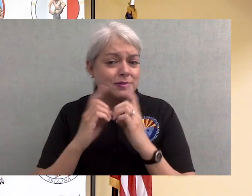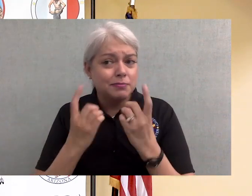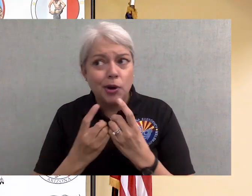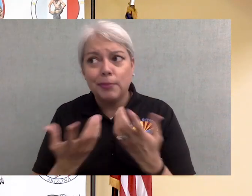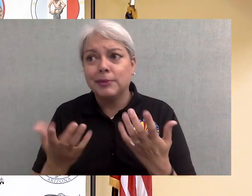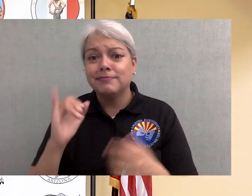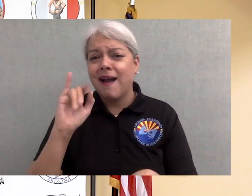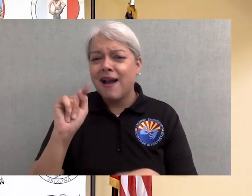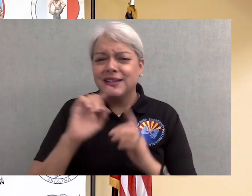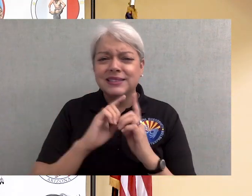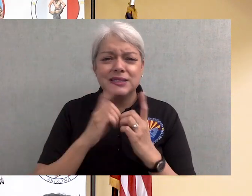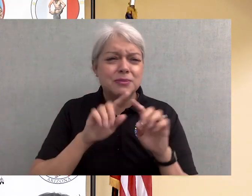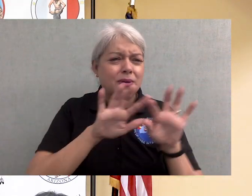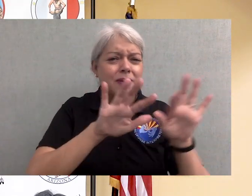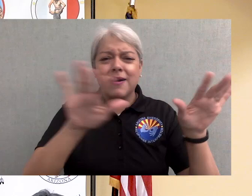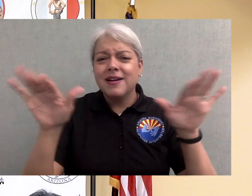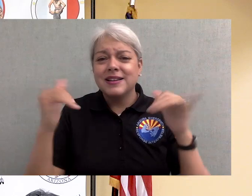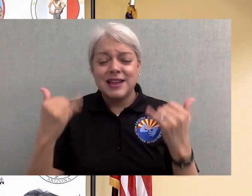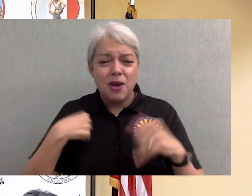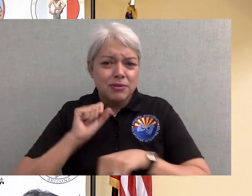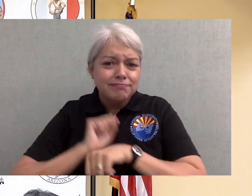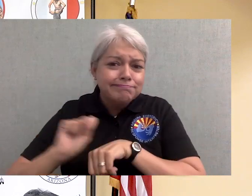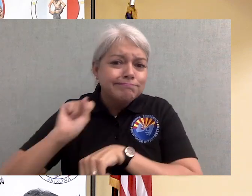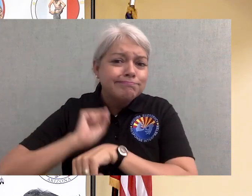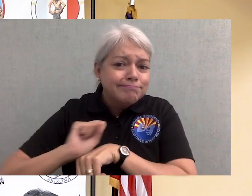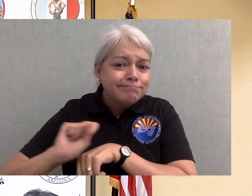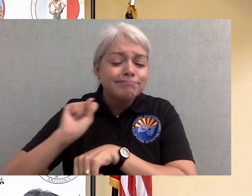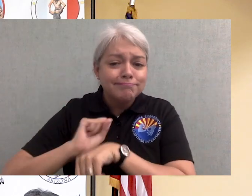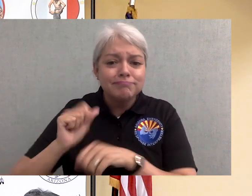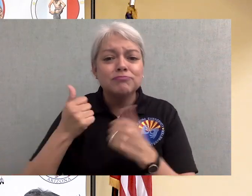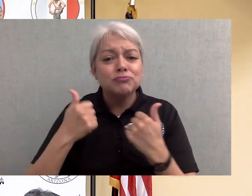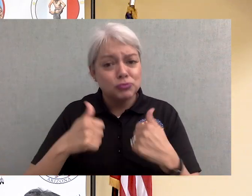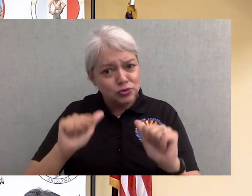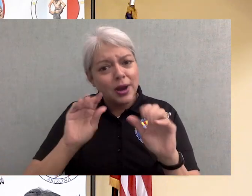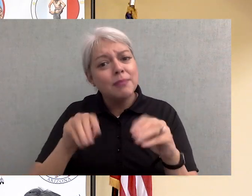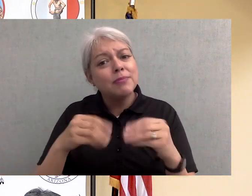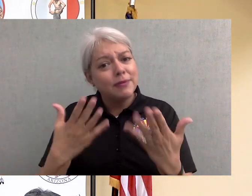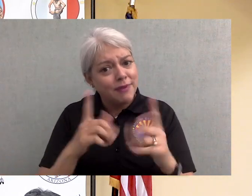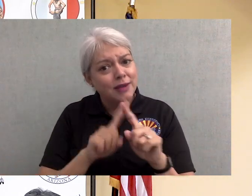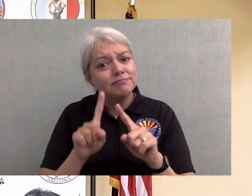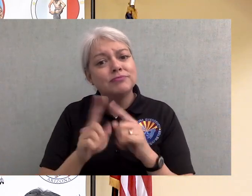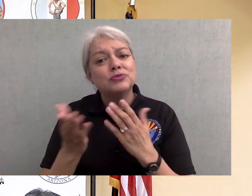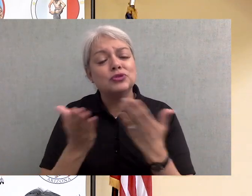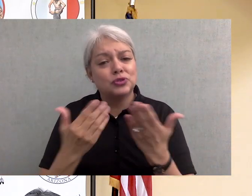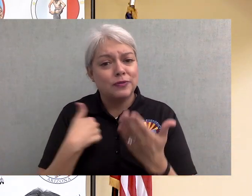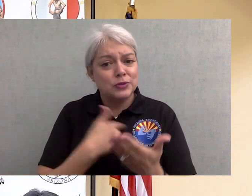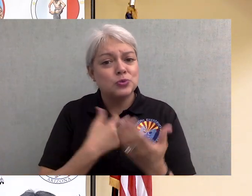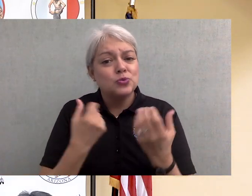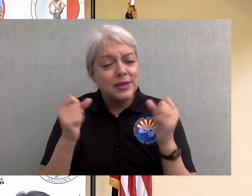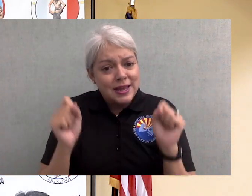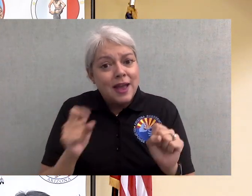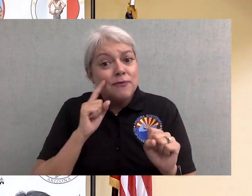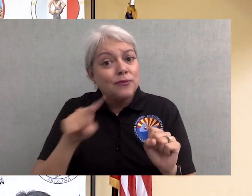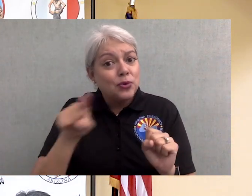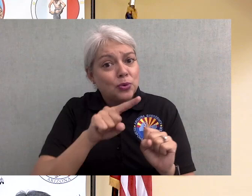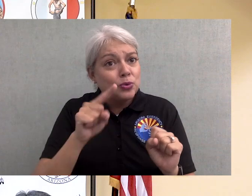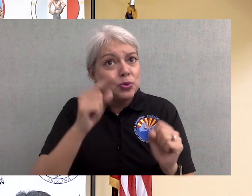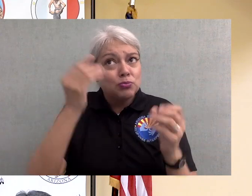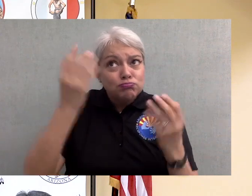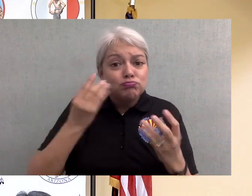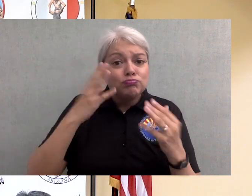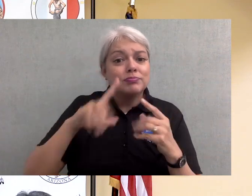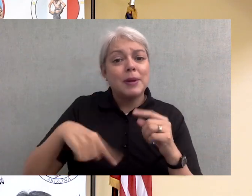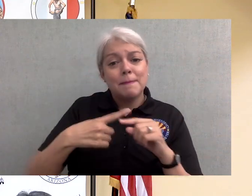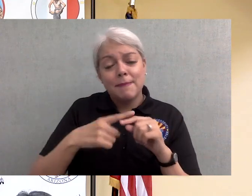working diligently to try to provide all the services we can to keep you informed about the COVID pandemic.